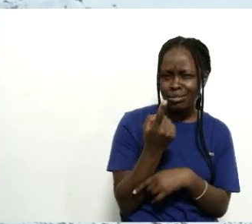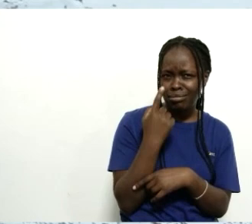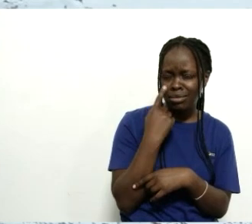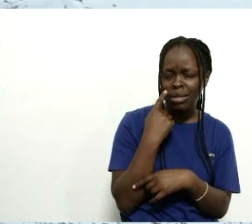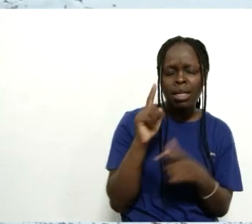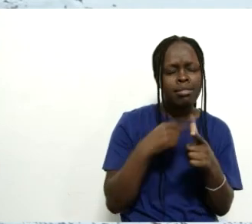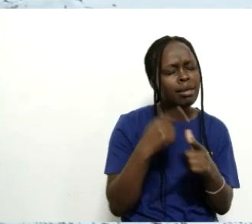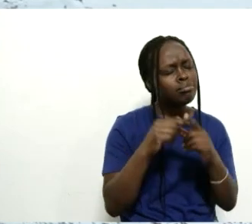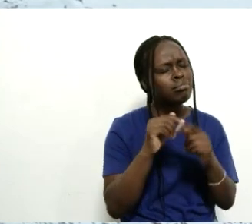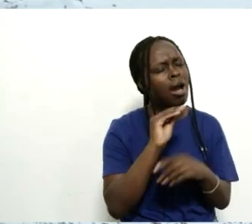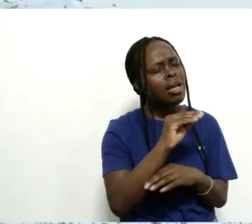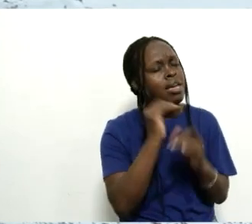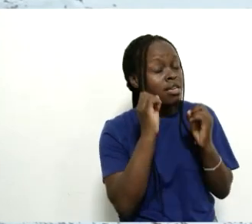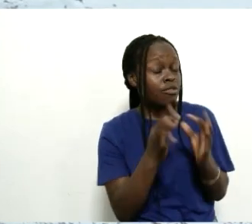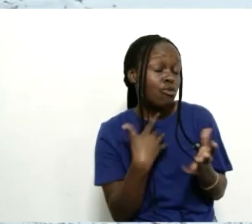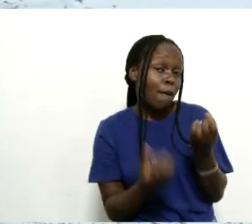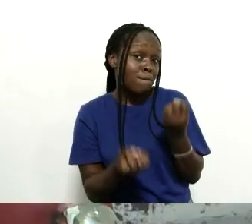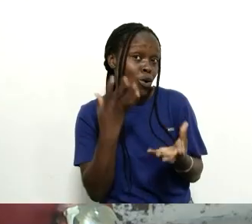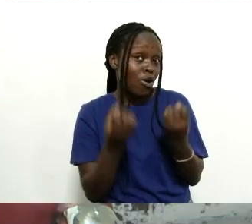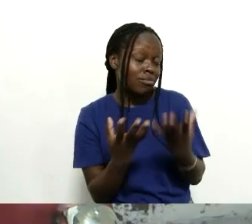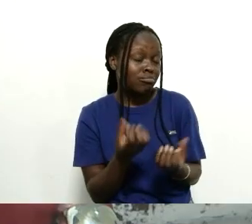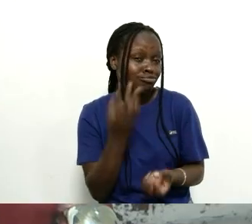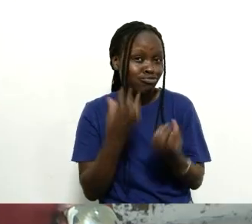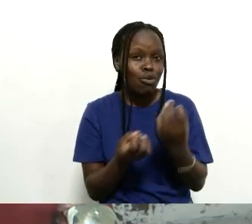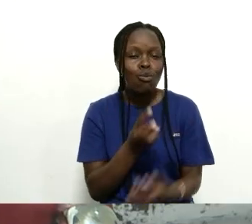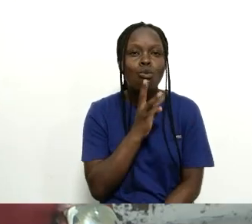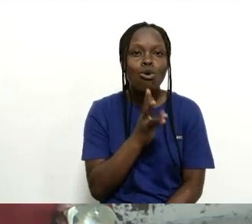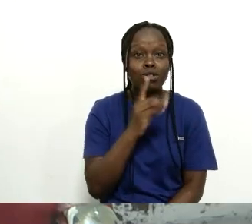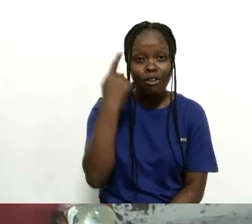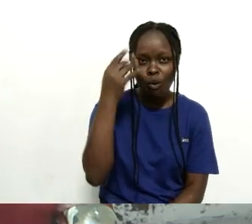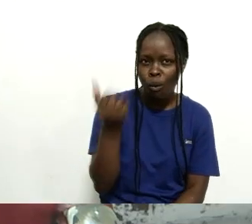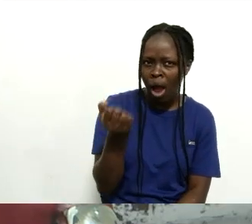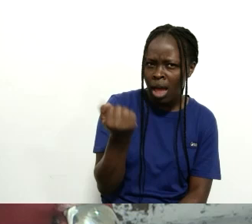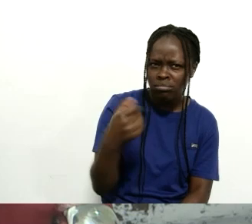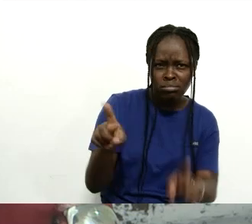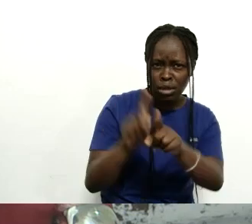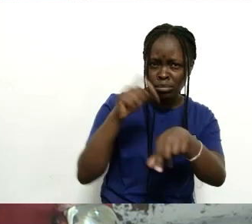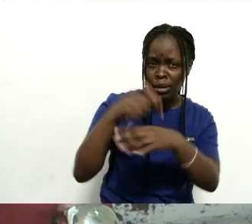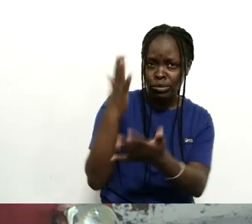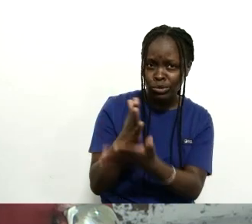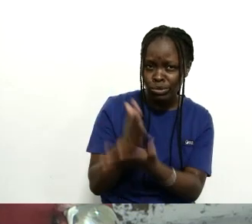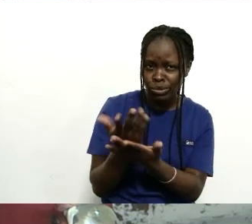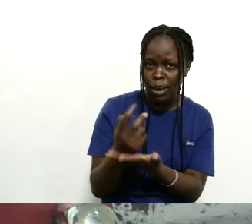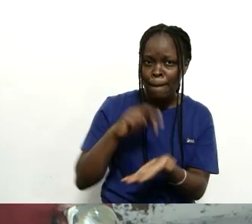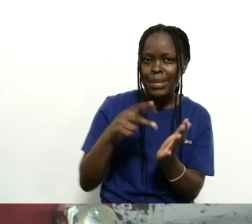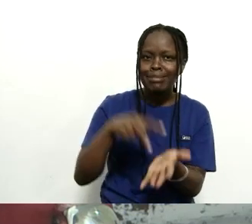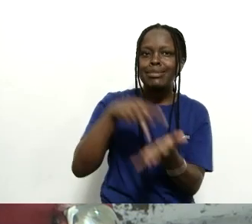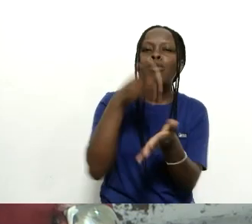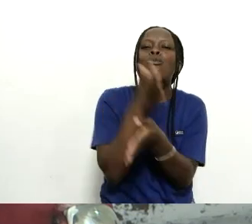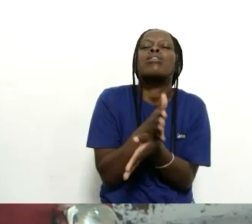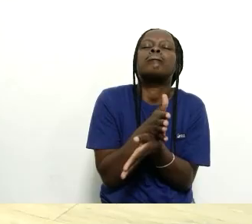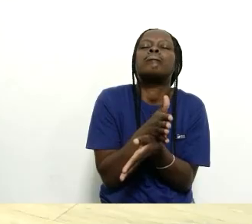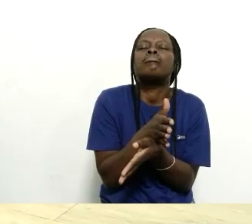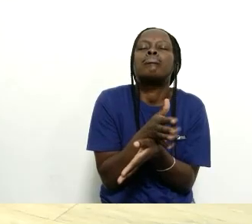and the lack of the payment of that, around the child's behavior, whether good or bad, and